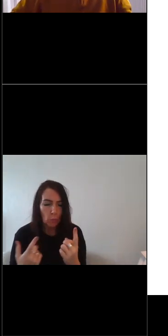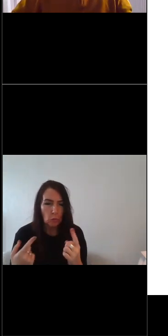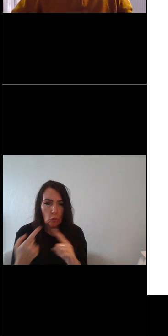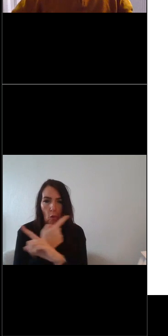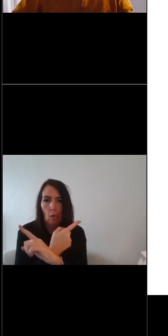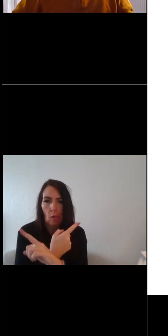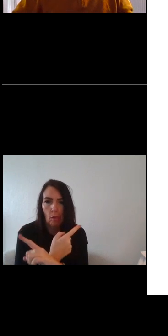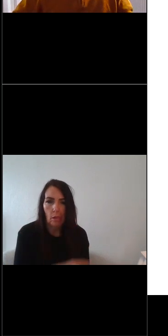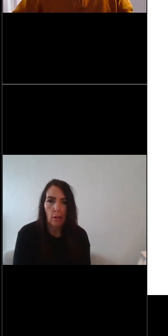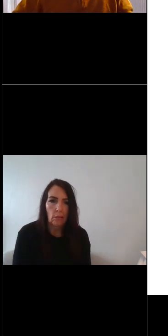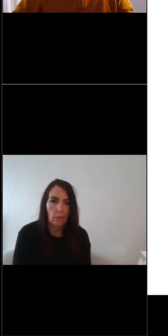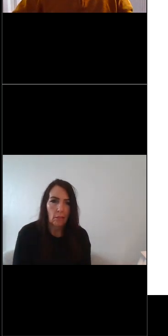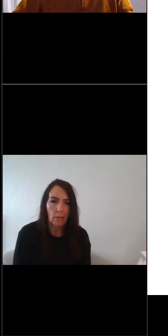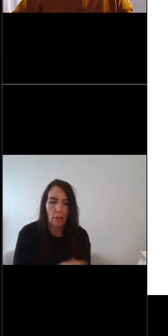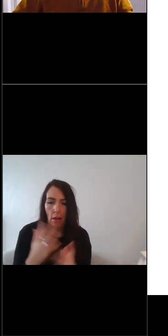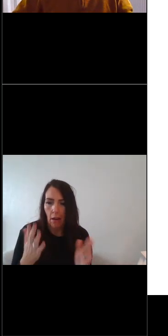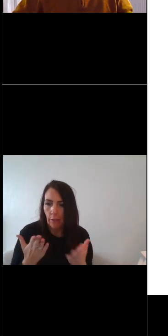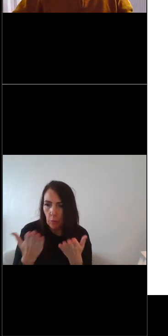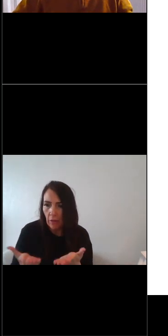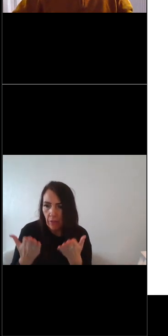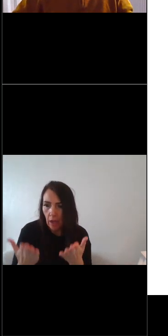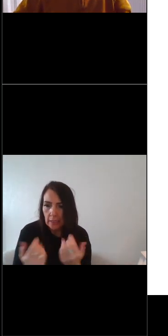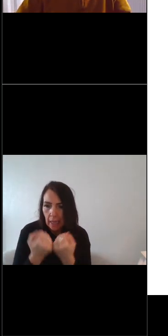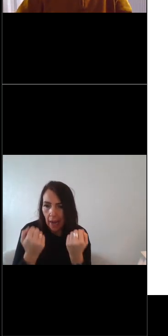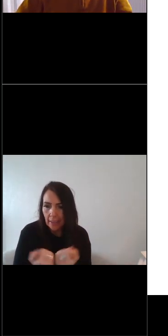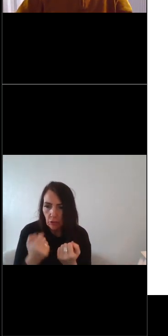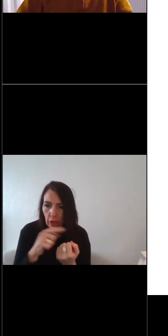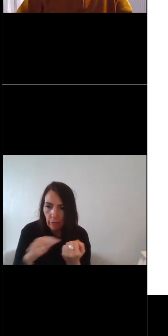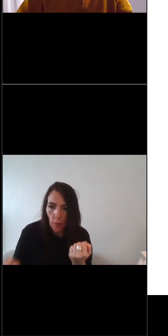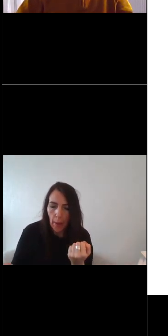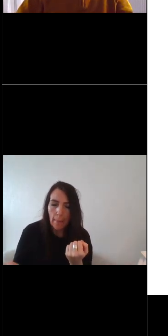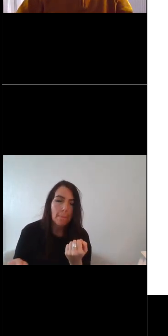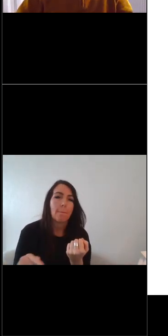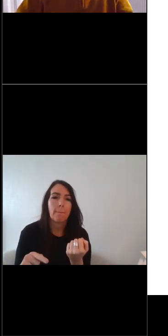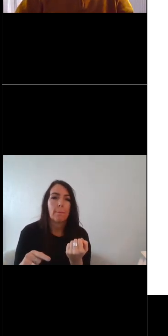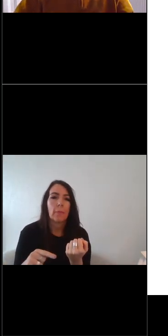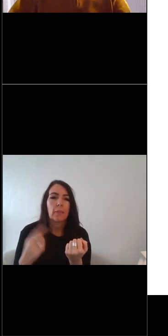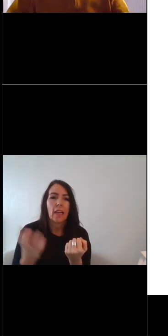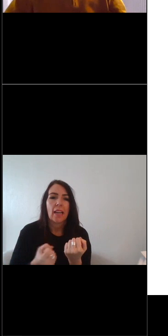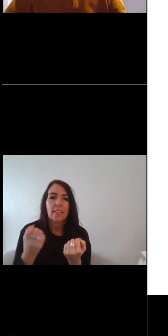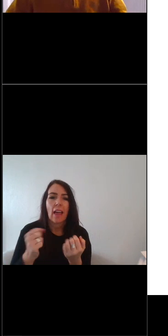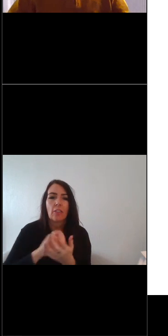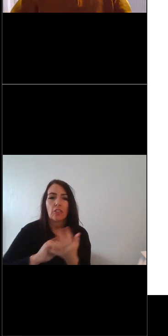by having to provide energy for people in salary sacrifice cars.